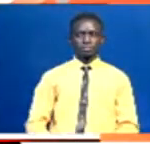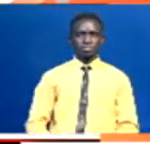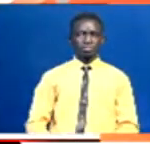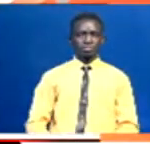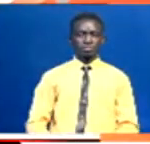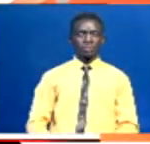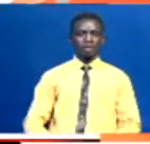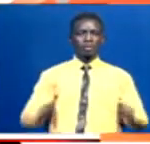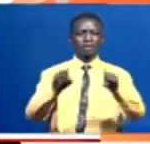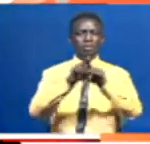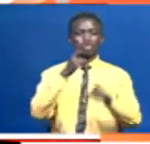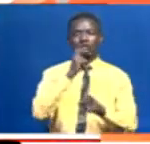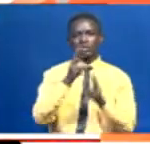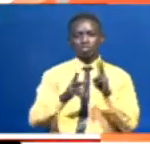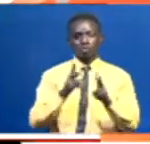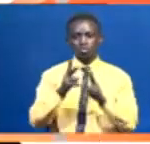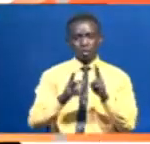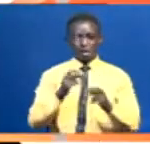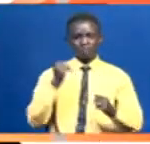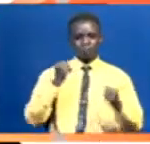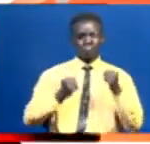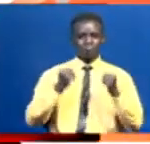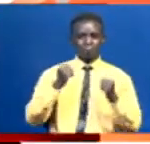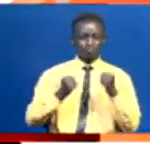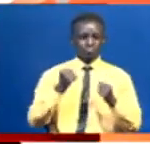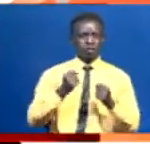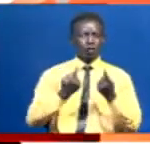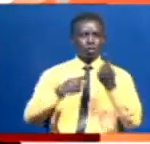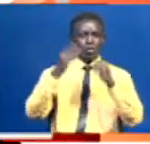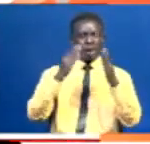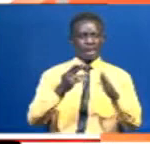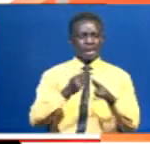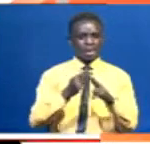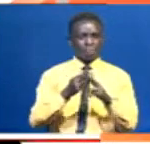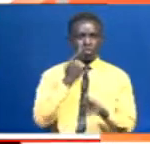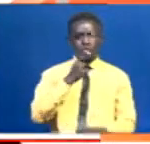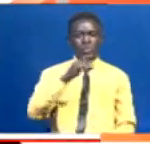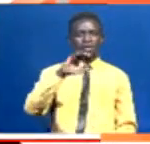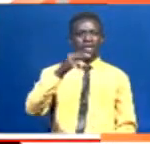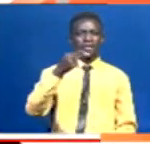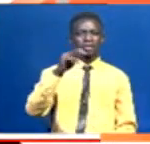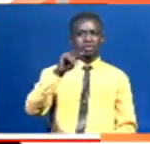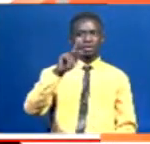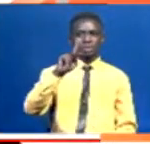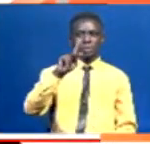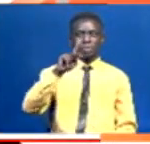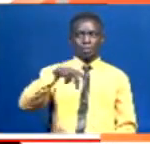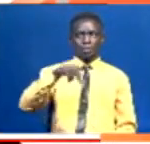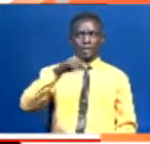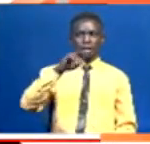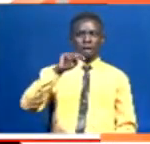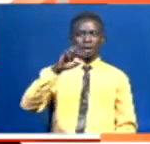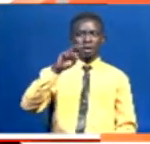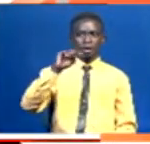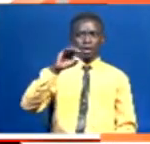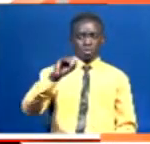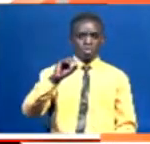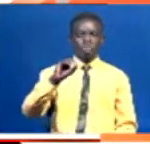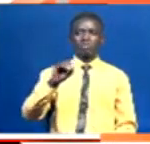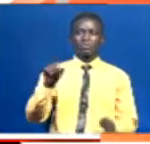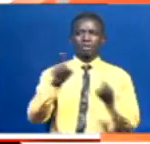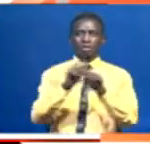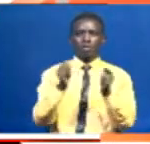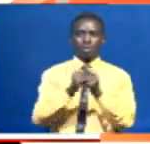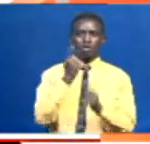2022 Houston Half Marathon champion Chepgeno, 2017 400 meter world under 18 champion Kelvin Taita